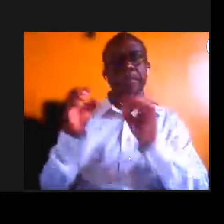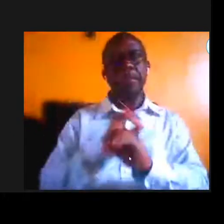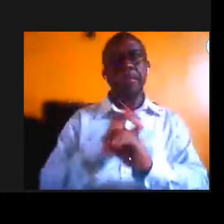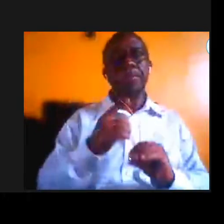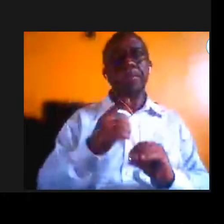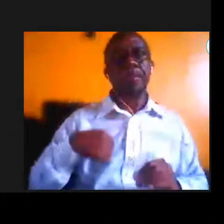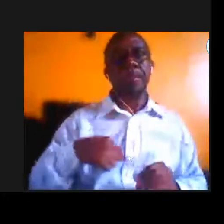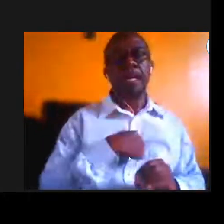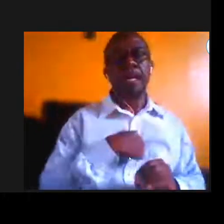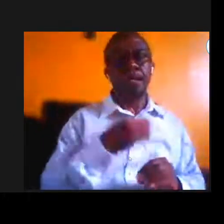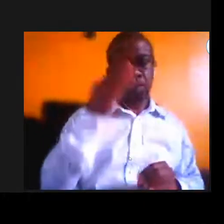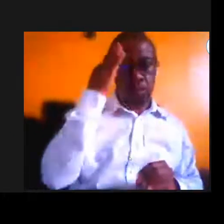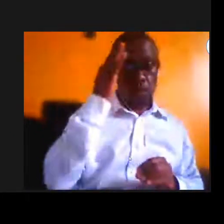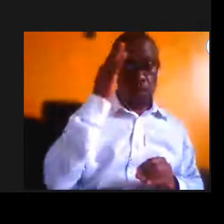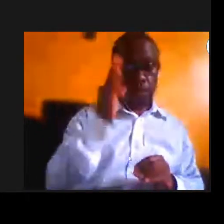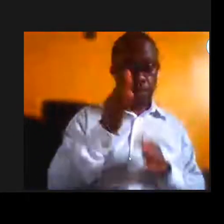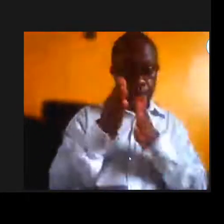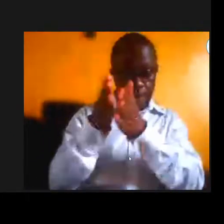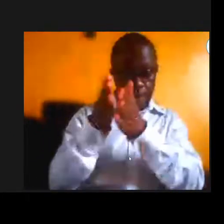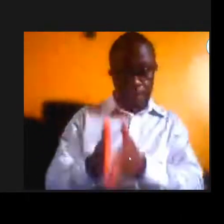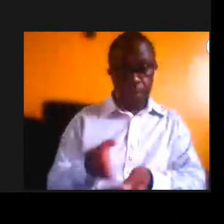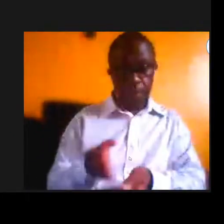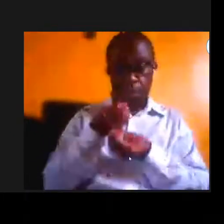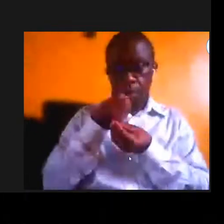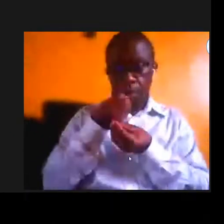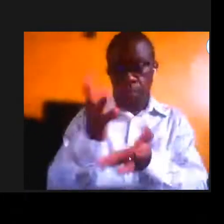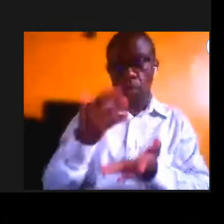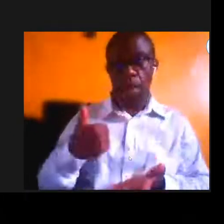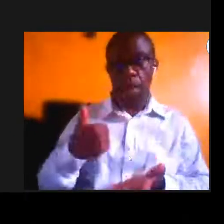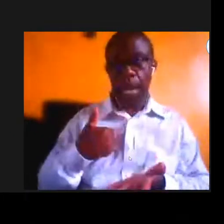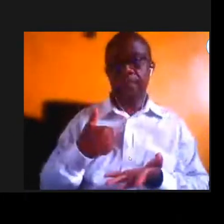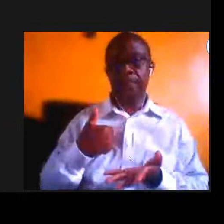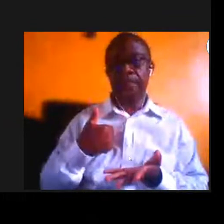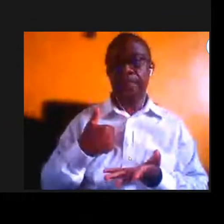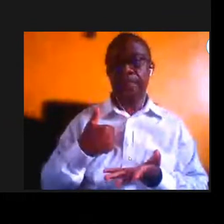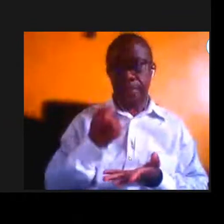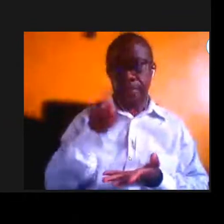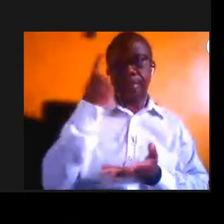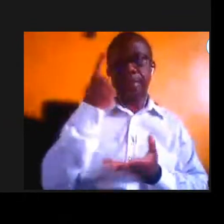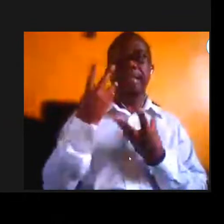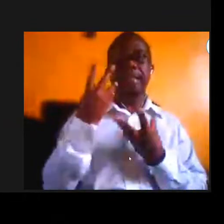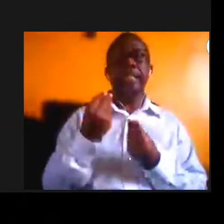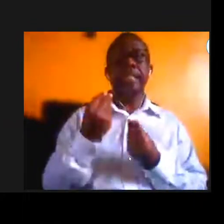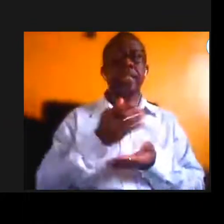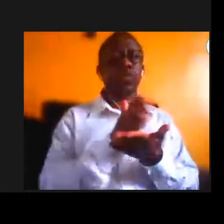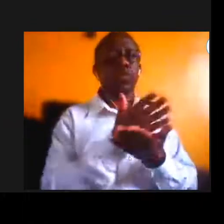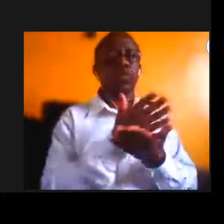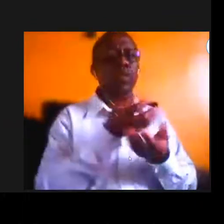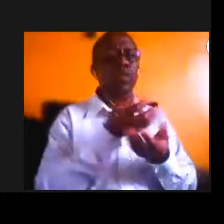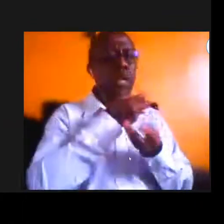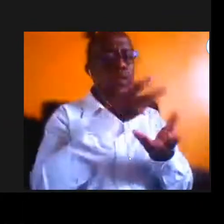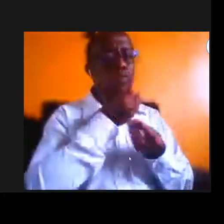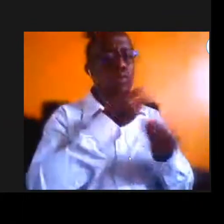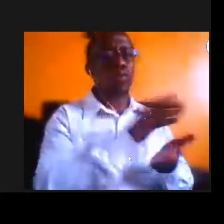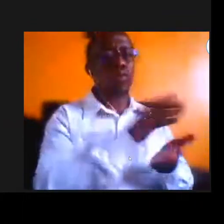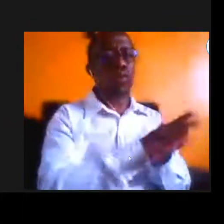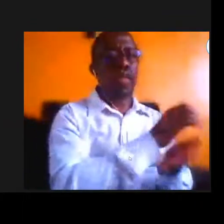when someone is informed and he get that information, can share with others, it should help also the children of their